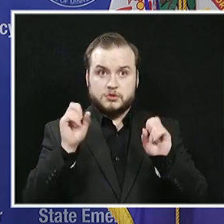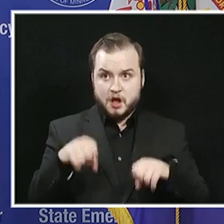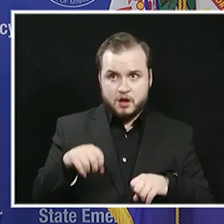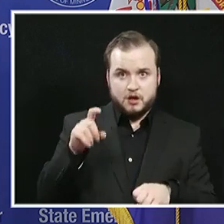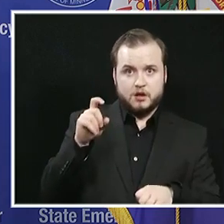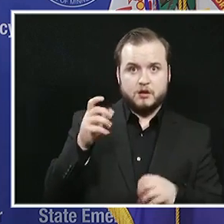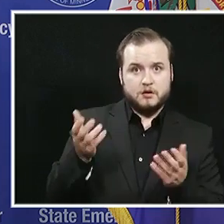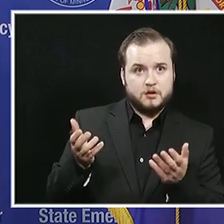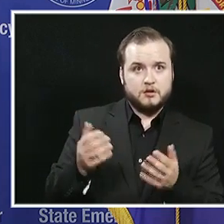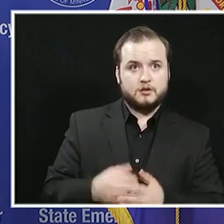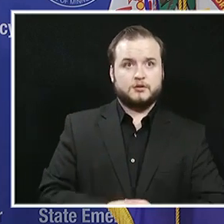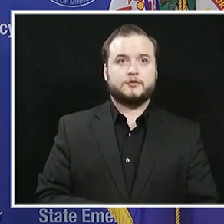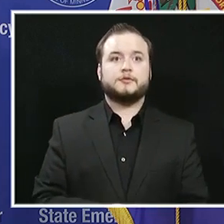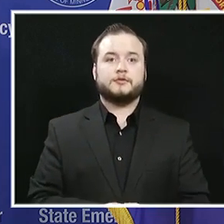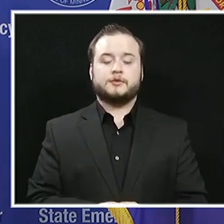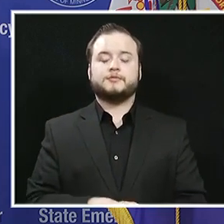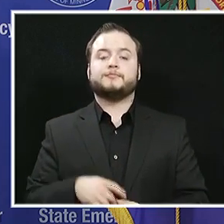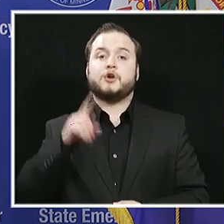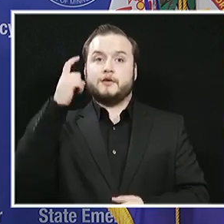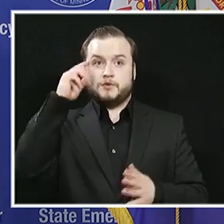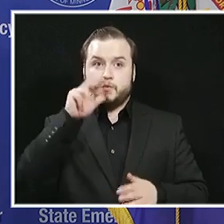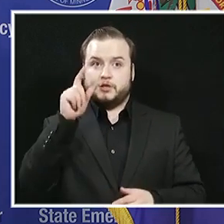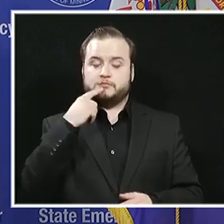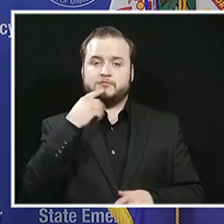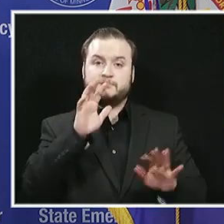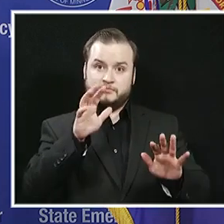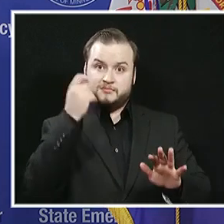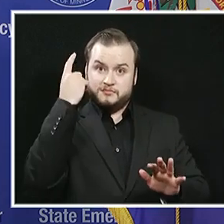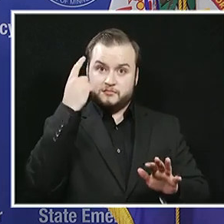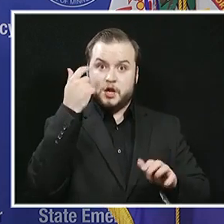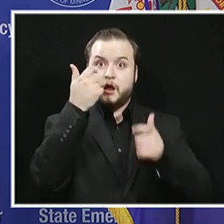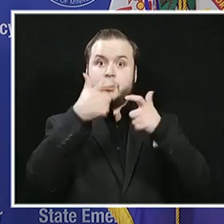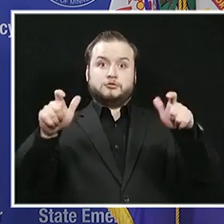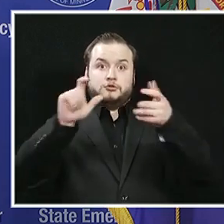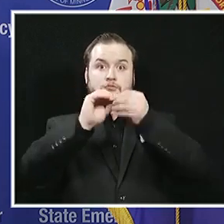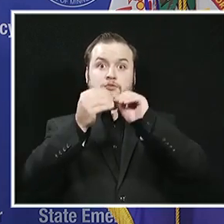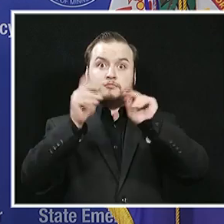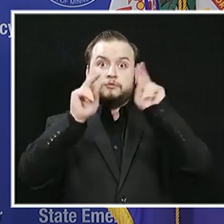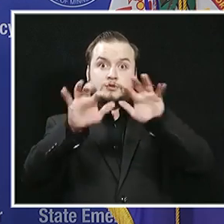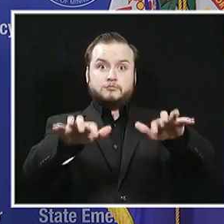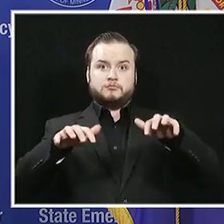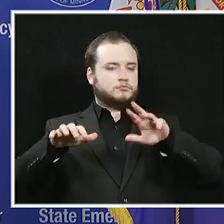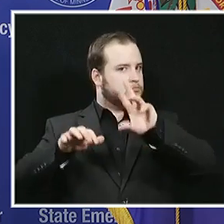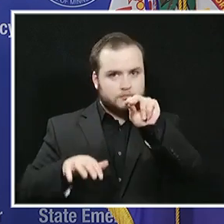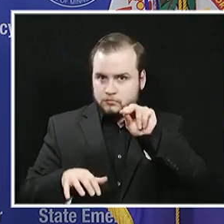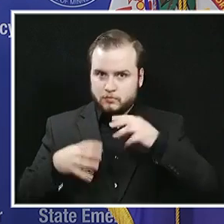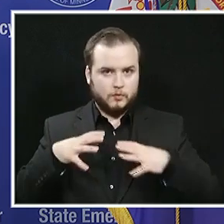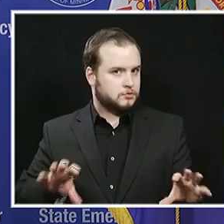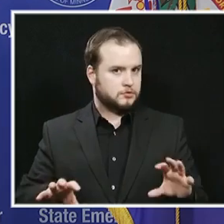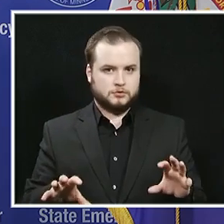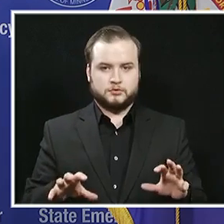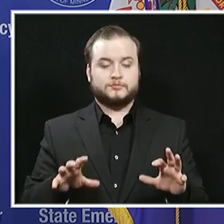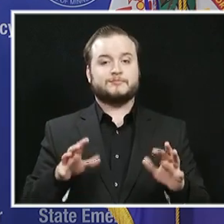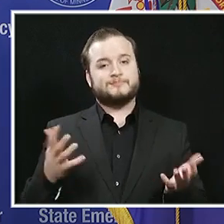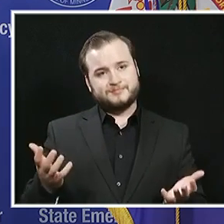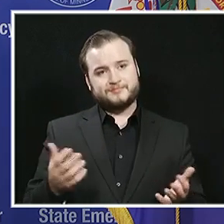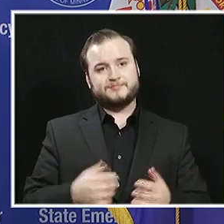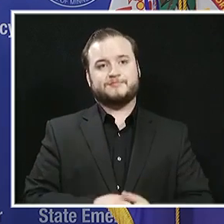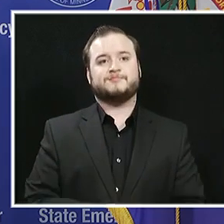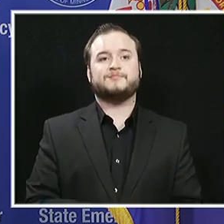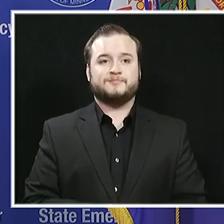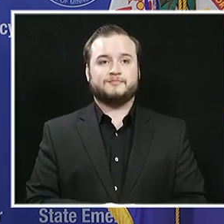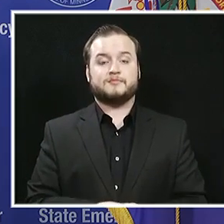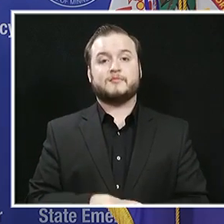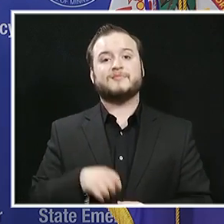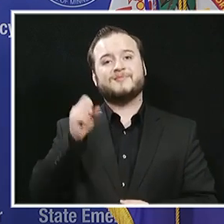course, are a part of it. We don't want them to have this. But I can tell you, and I want to, again, validate several of these things. First of all, to the listener in the wedding,